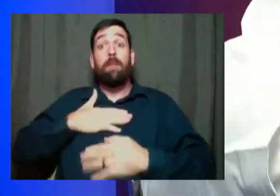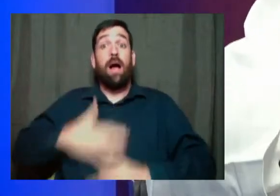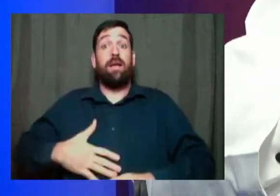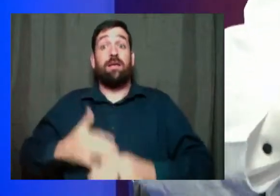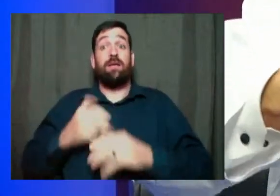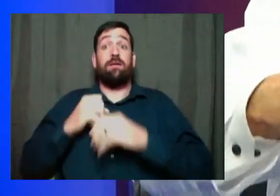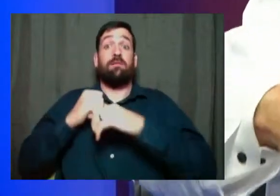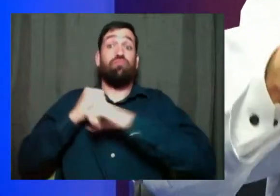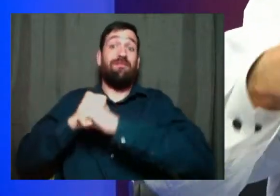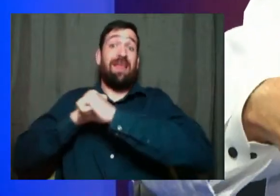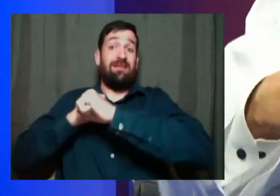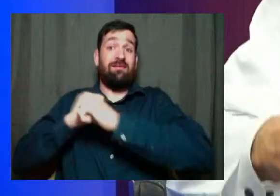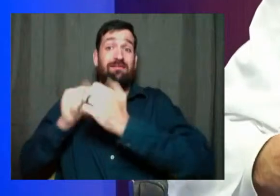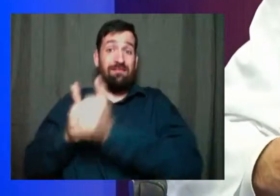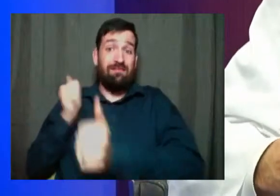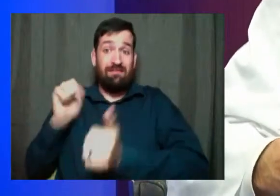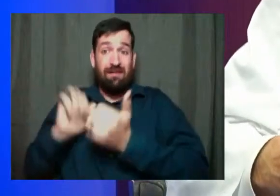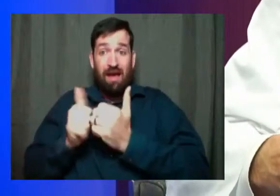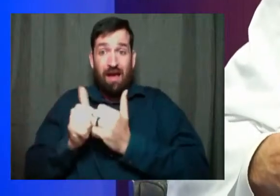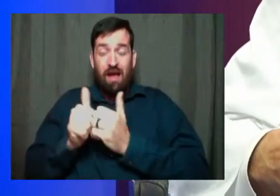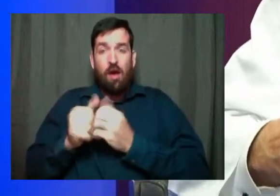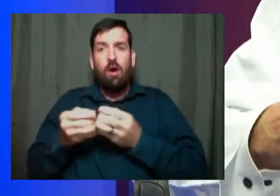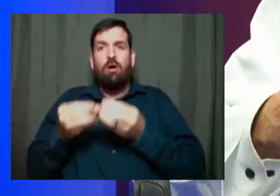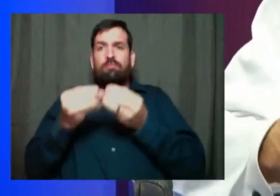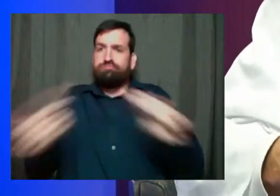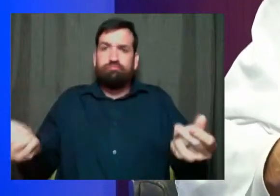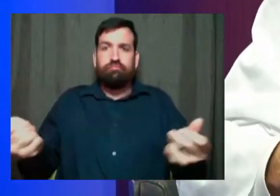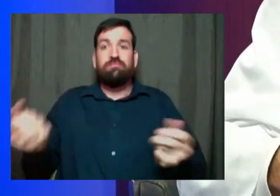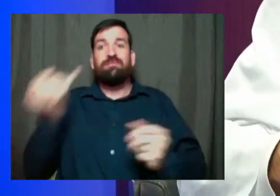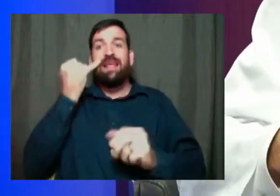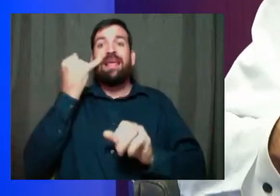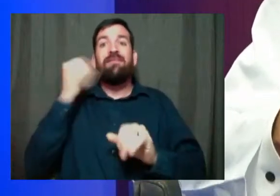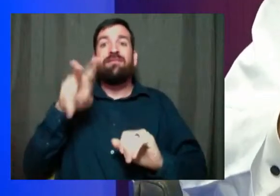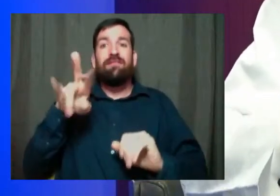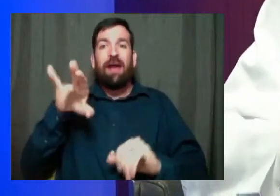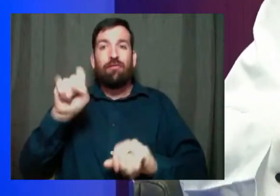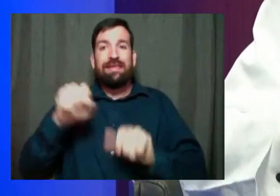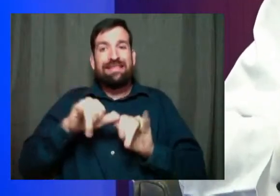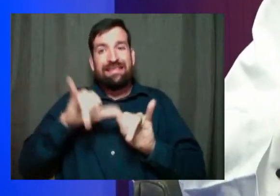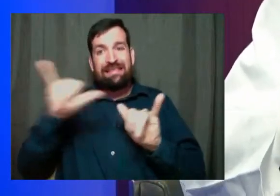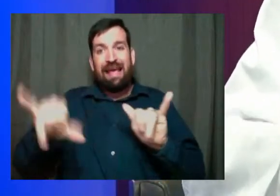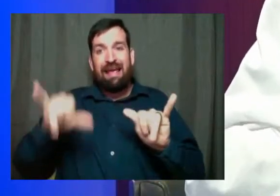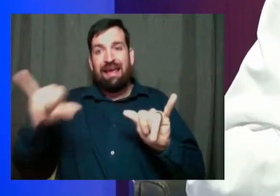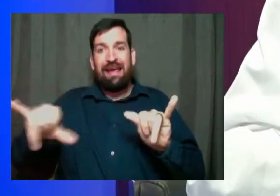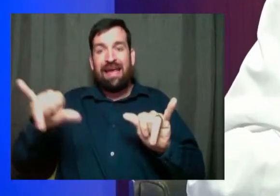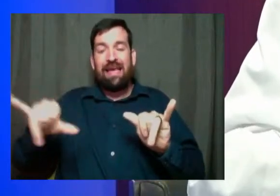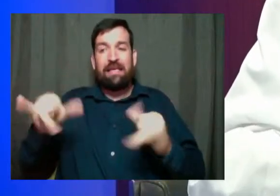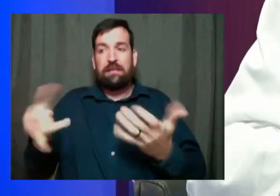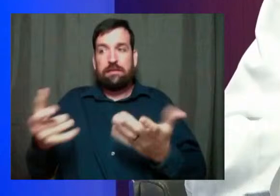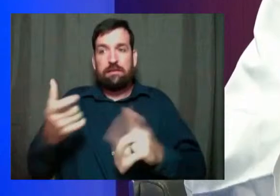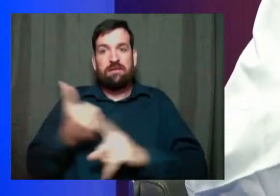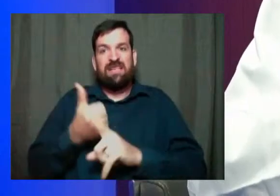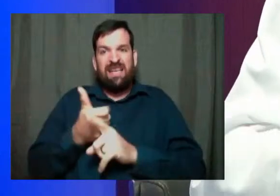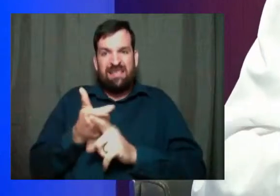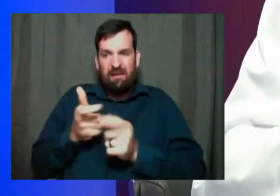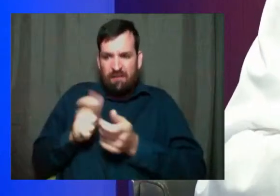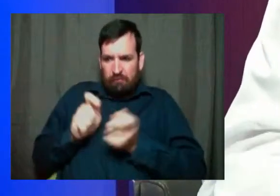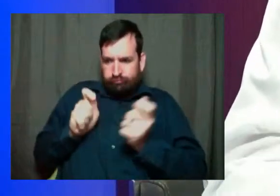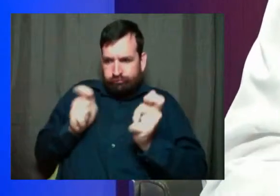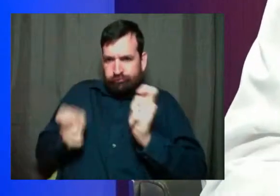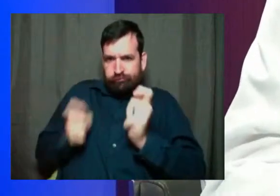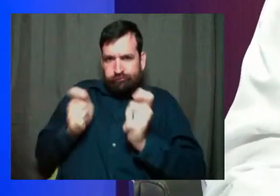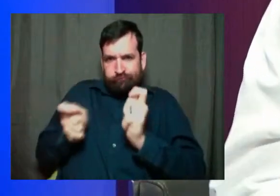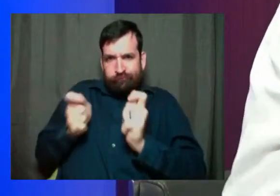But when it sits in your airway and it continues to replicate, then pretty soon it's essentially fine-tuning itself to stay